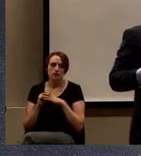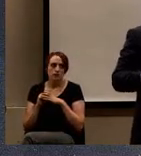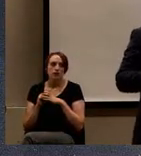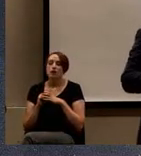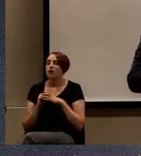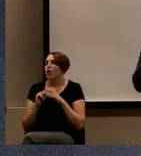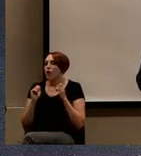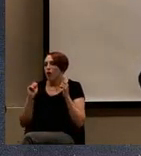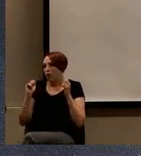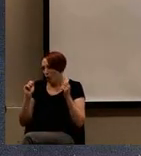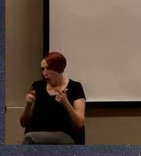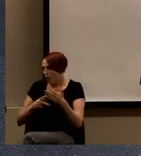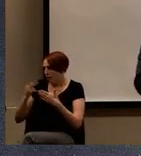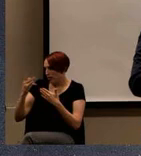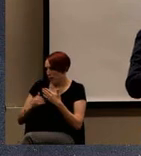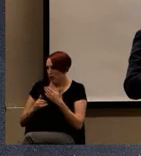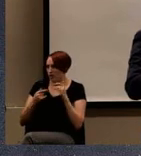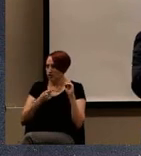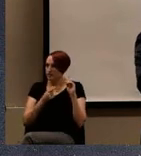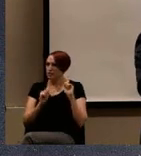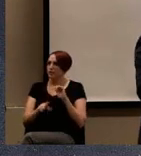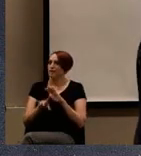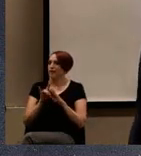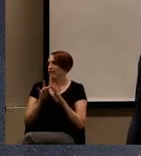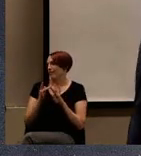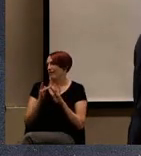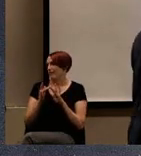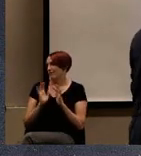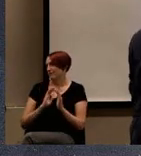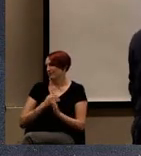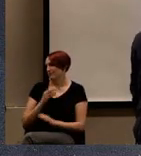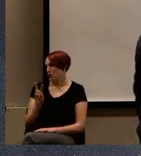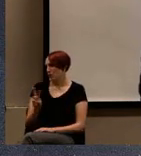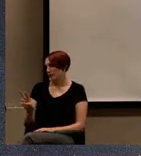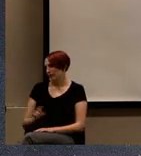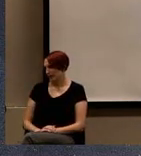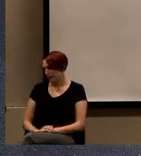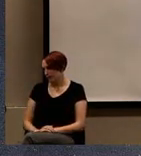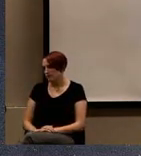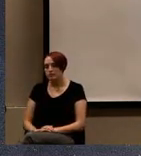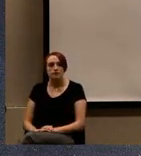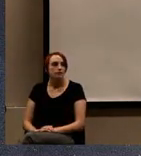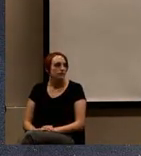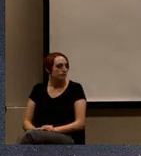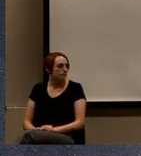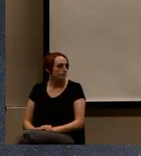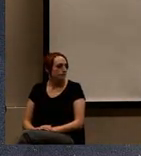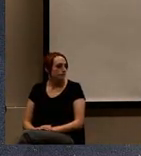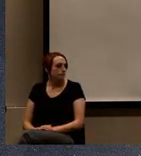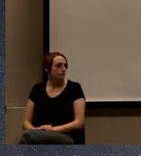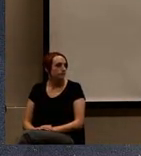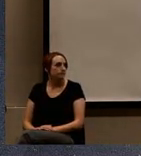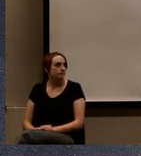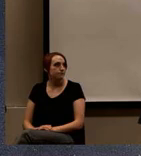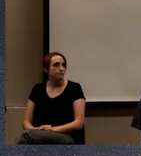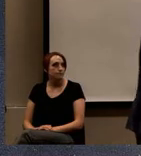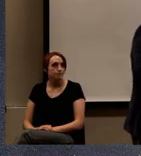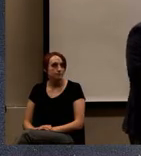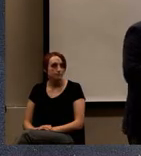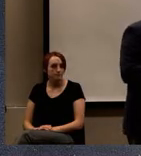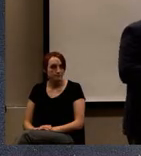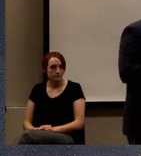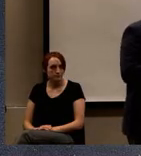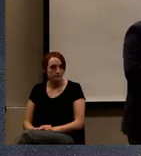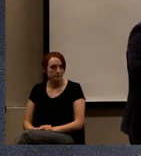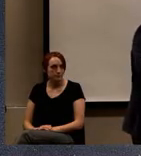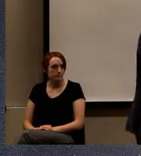are available on our website, actually two different places online. One of them, I'll talk more in depthly about in a